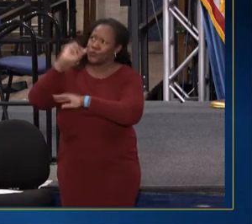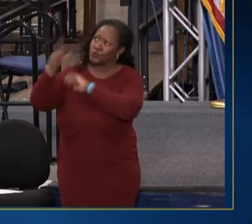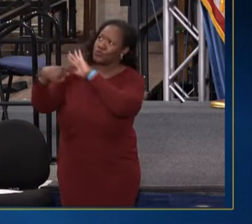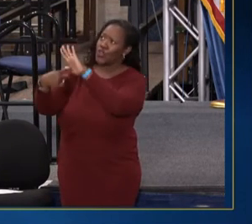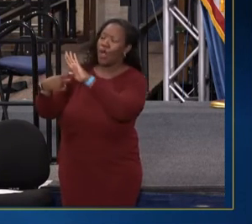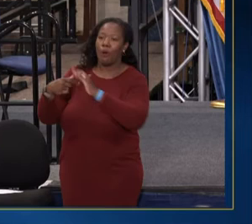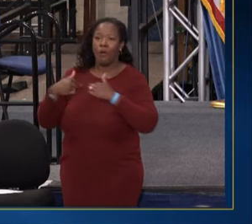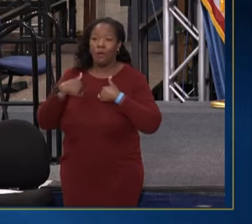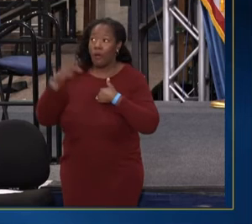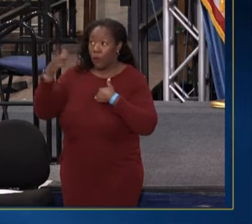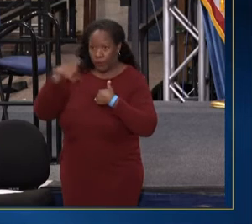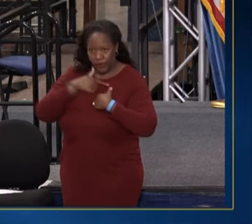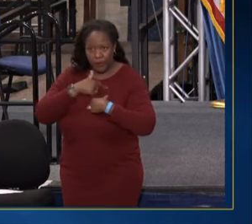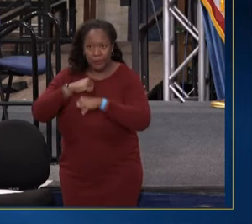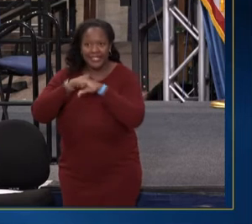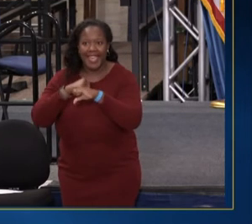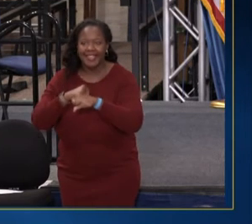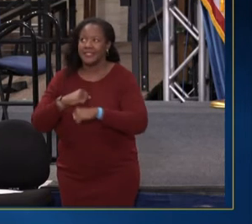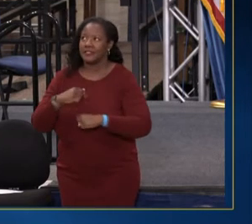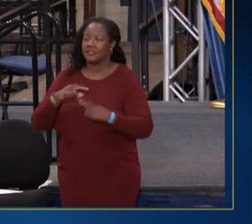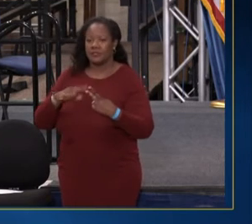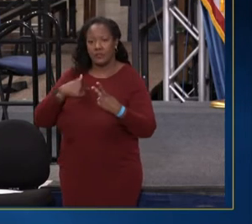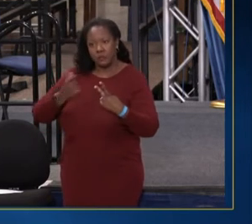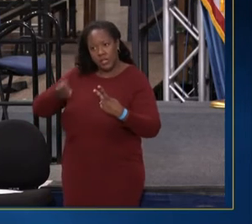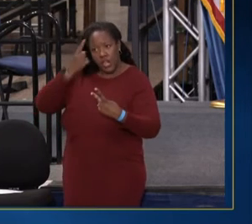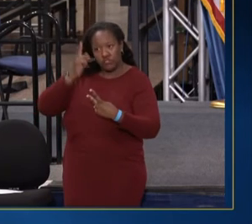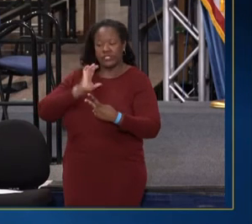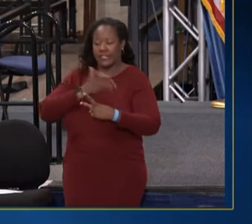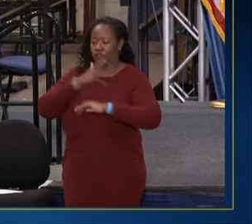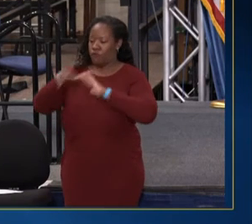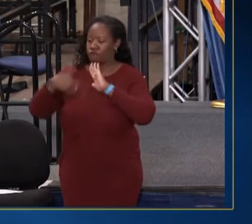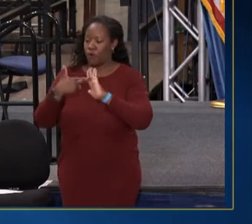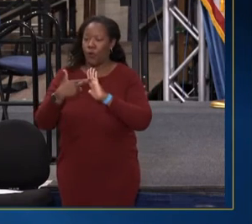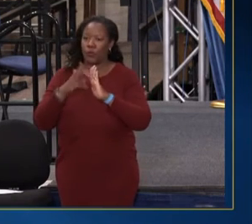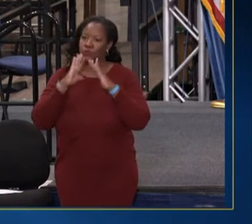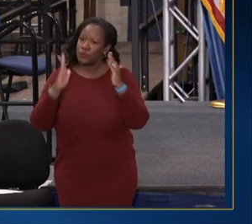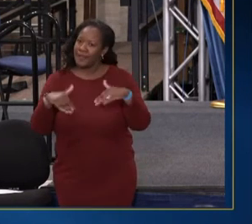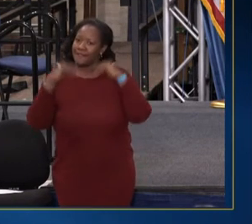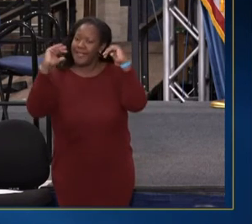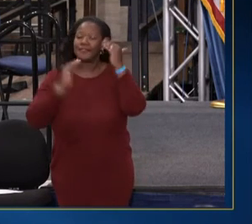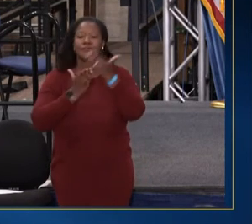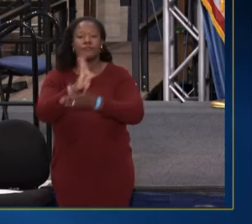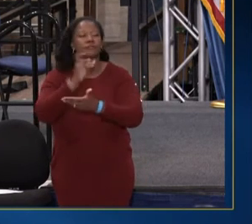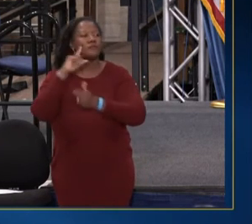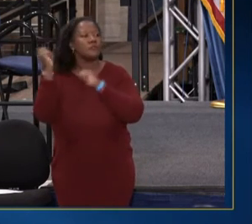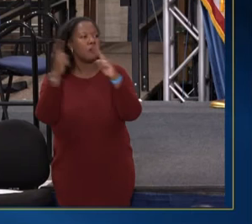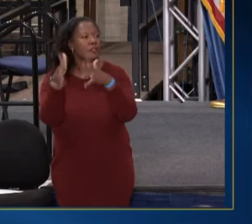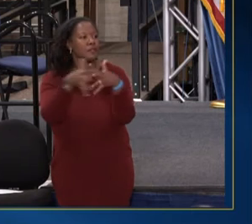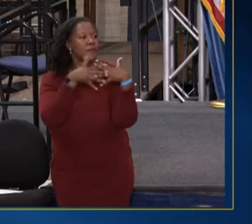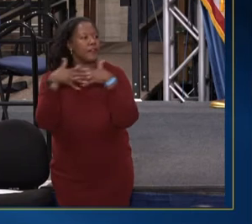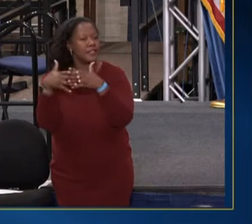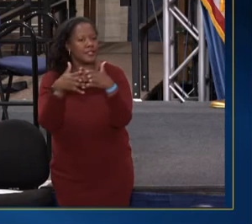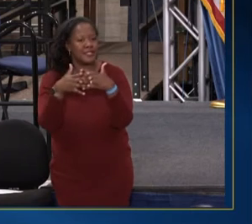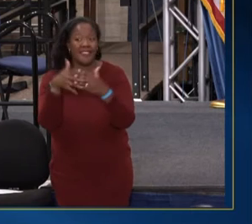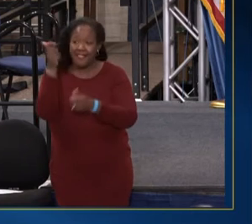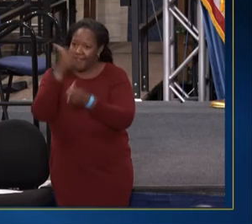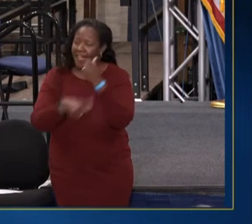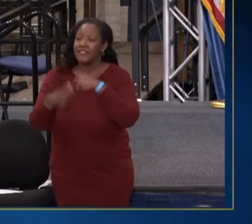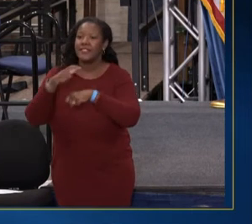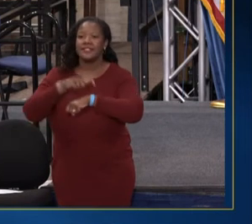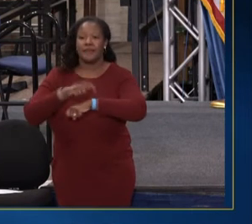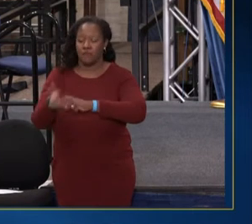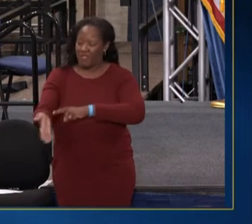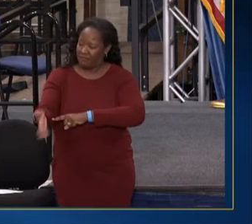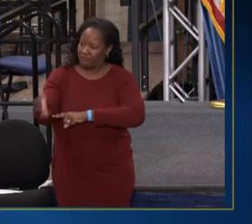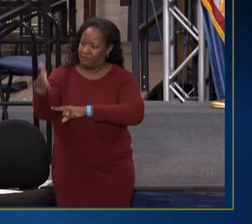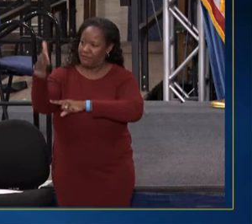that also understands our role in advancing the rights of all Americans. And every time we lift that flag,